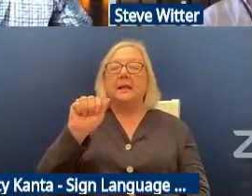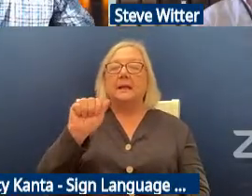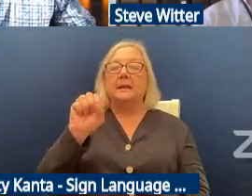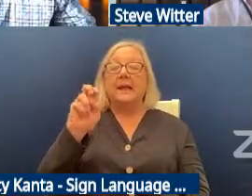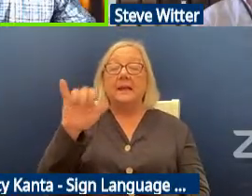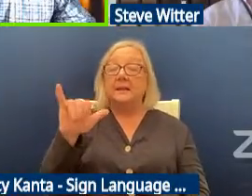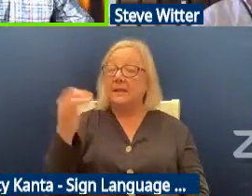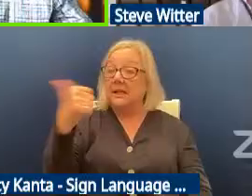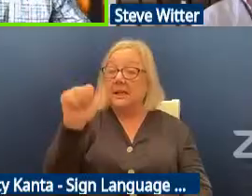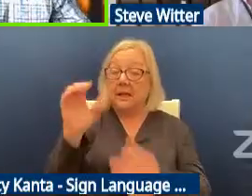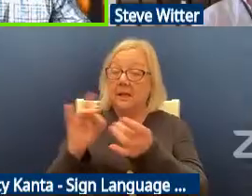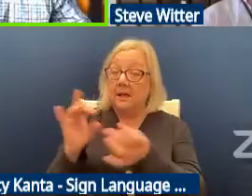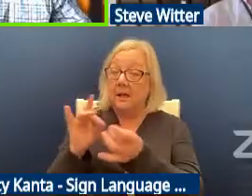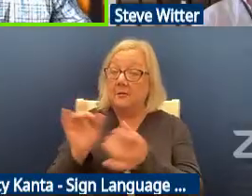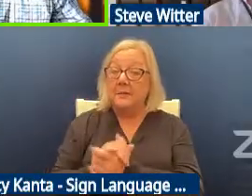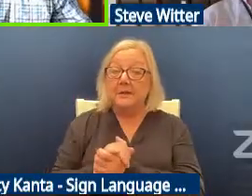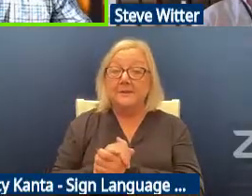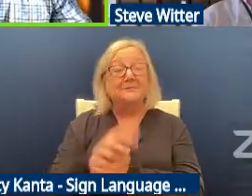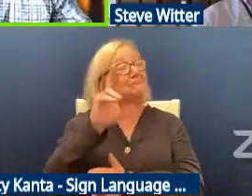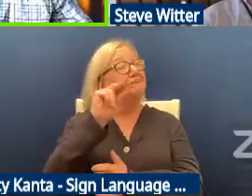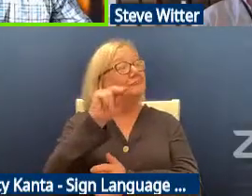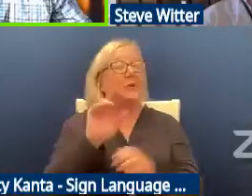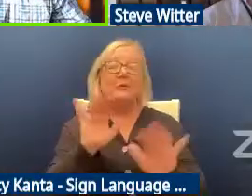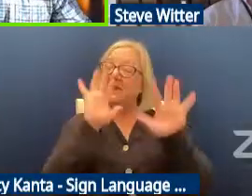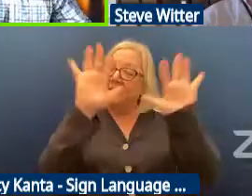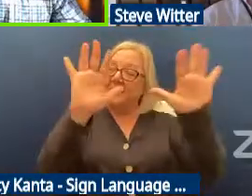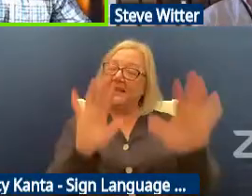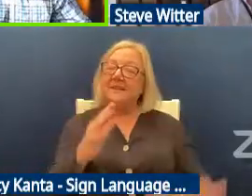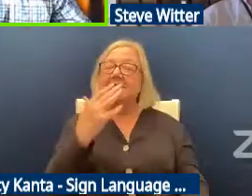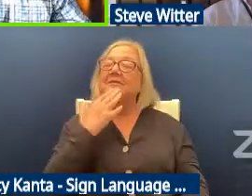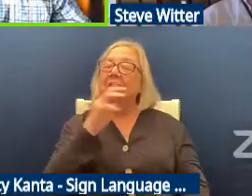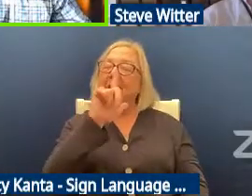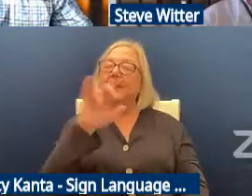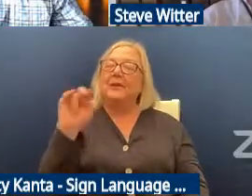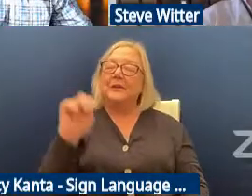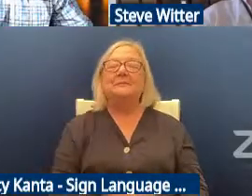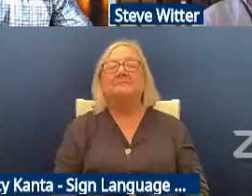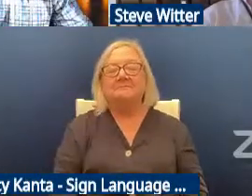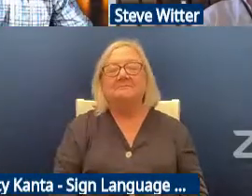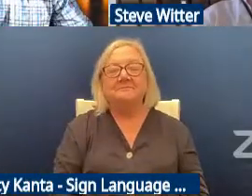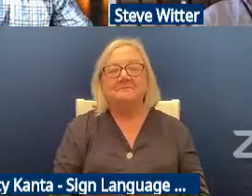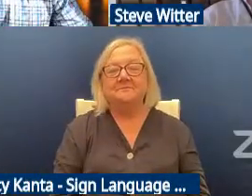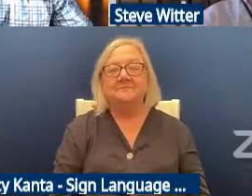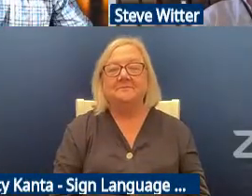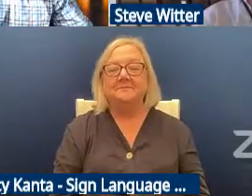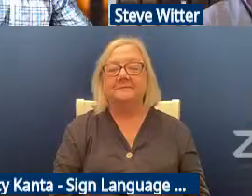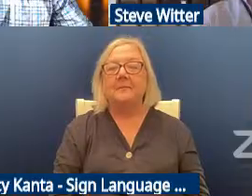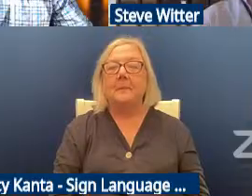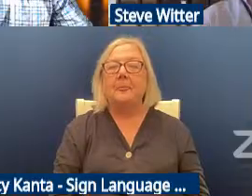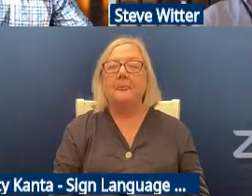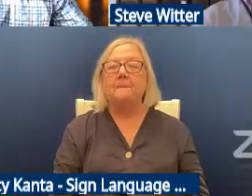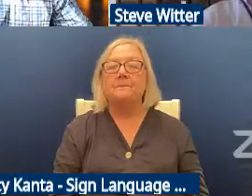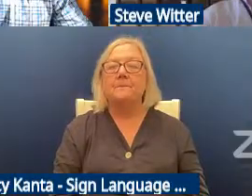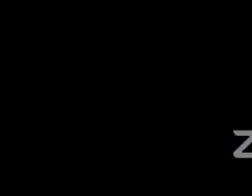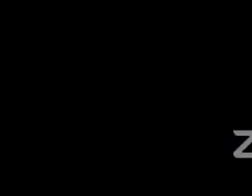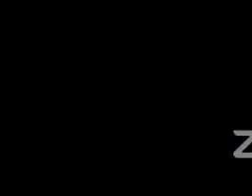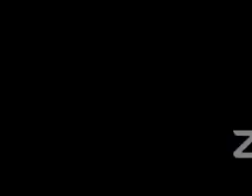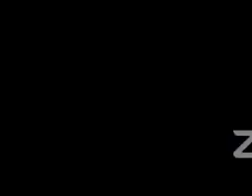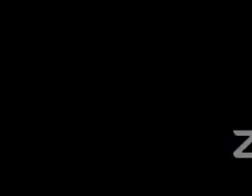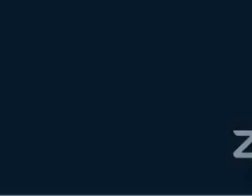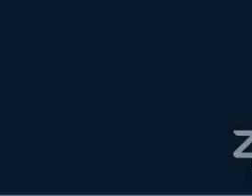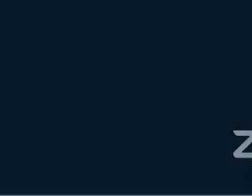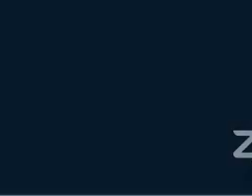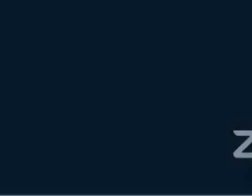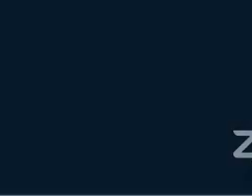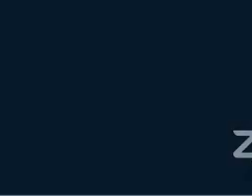this? No, that's excellent. Thanks for stating that, Lynn. I really like that. Great, thank you. So we're going to move on now to efforts to